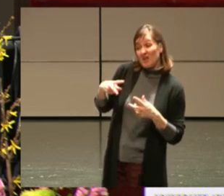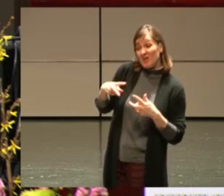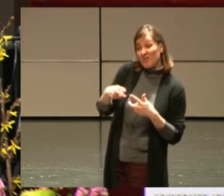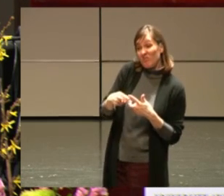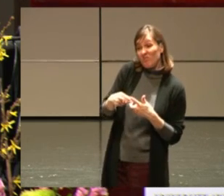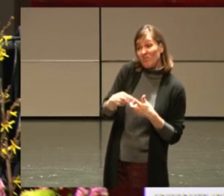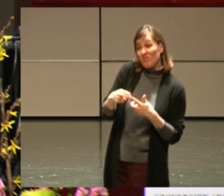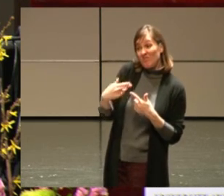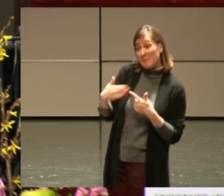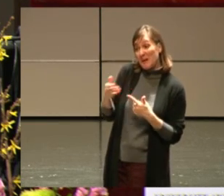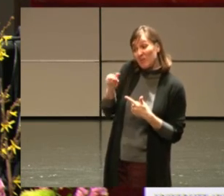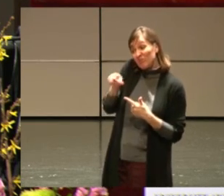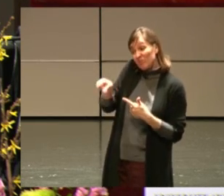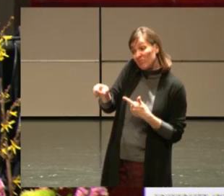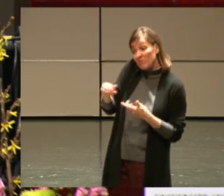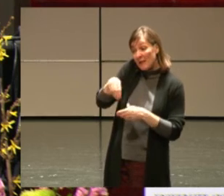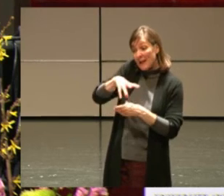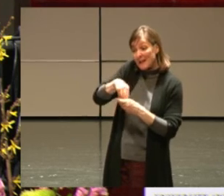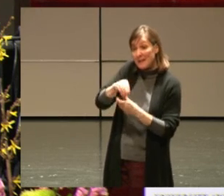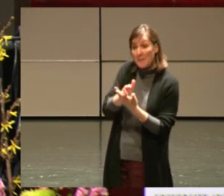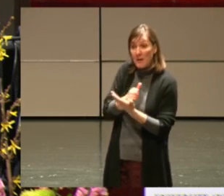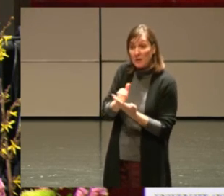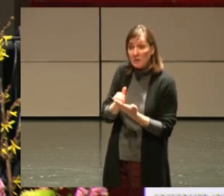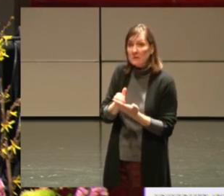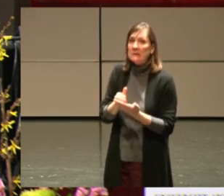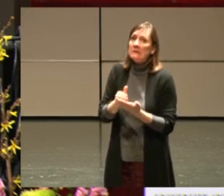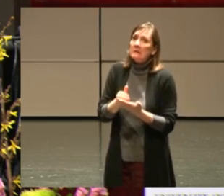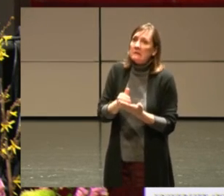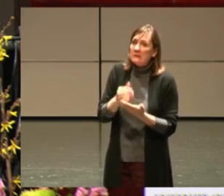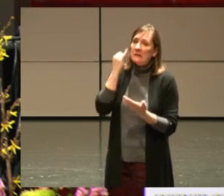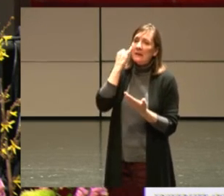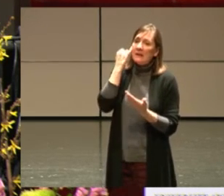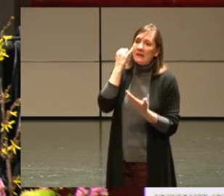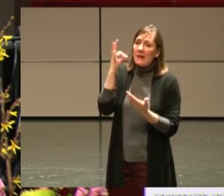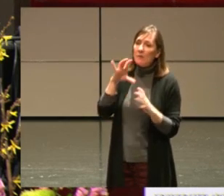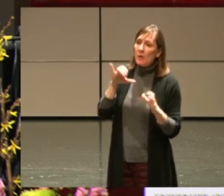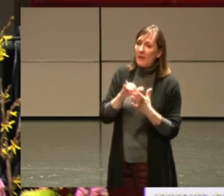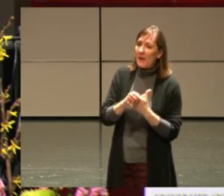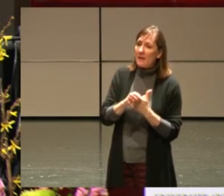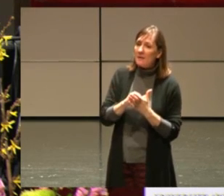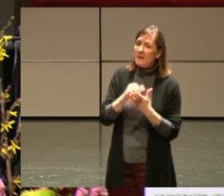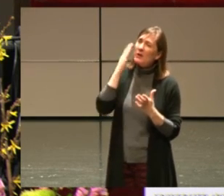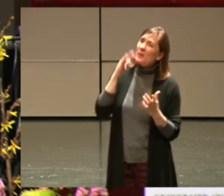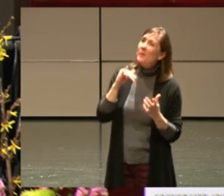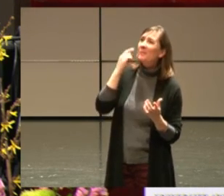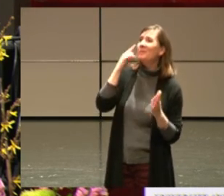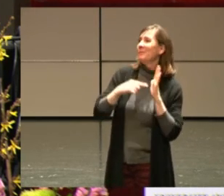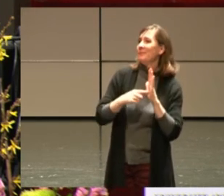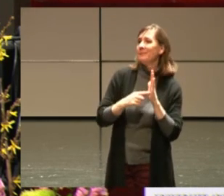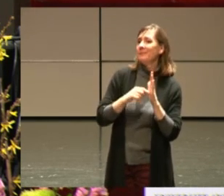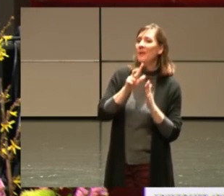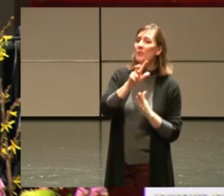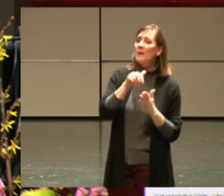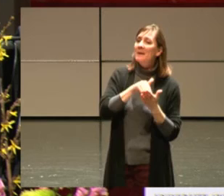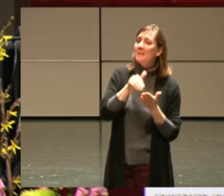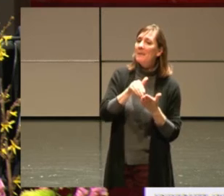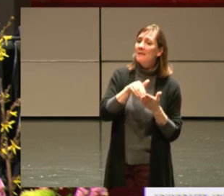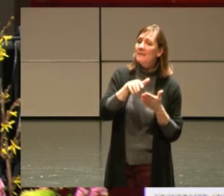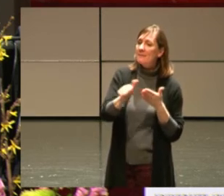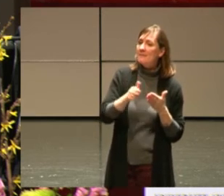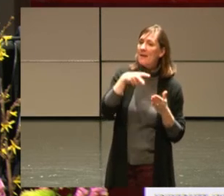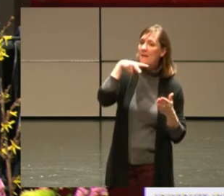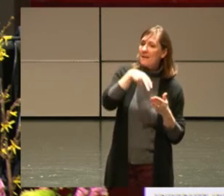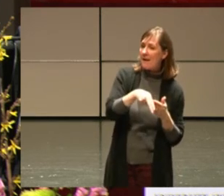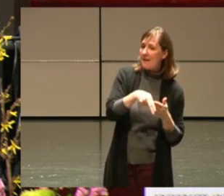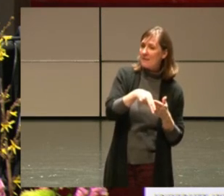just like when he put a $300 million cut in, the legislature wasn't real supportive of that, but they brought it down to $250 million